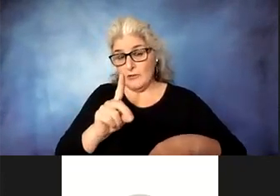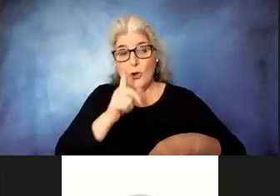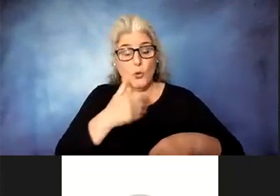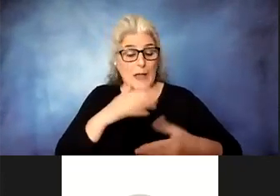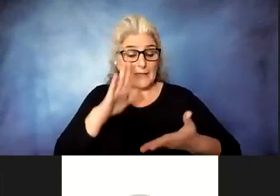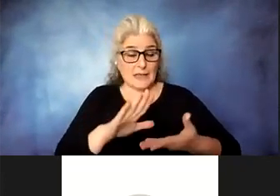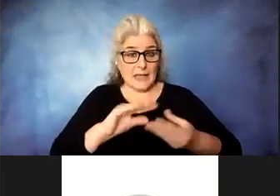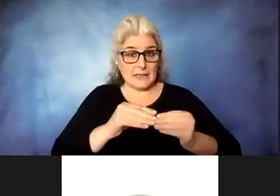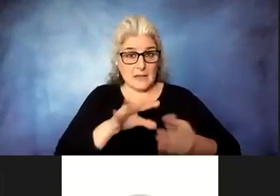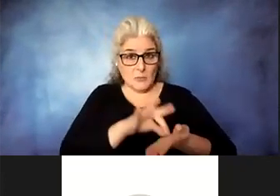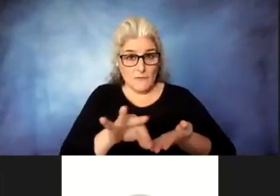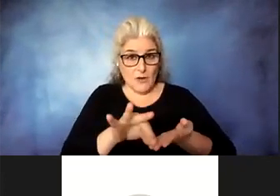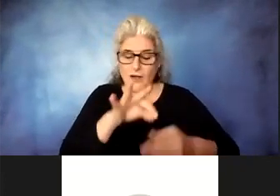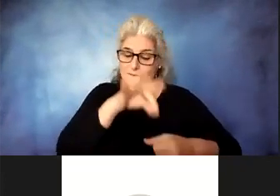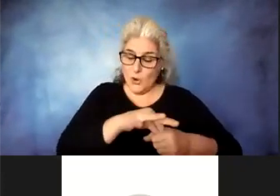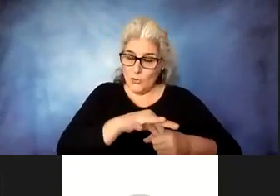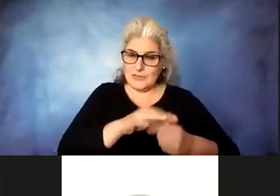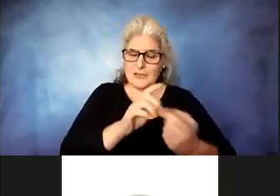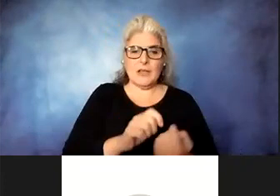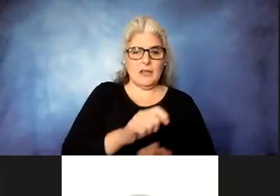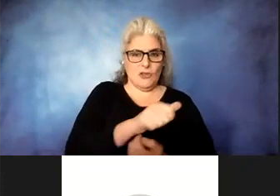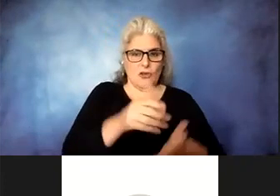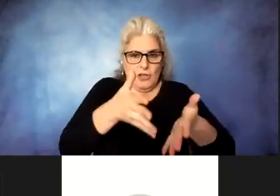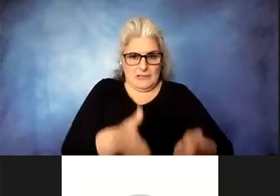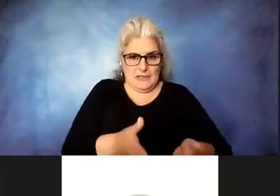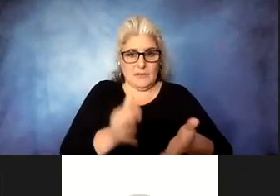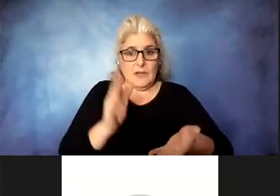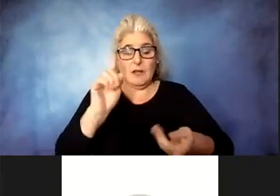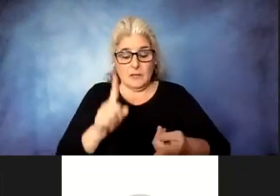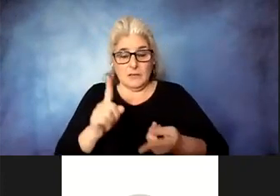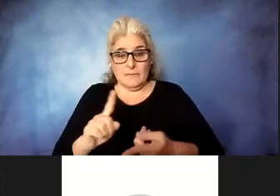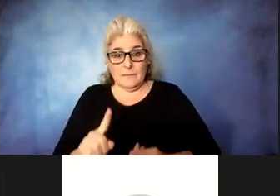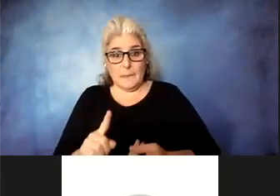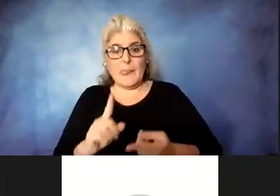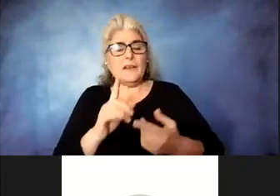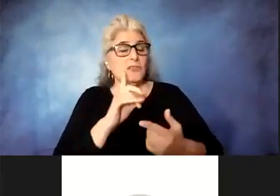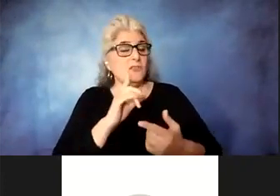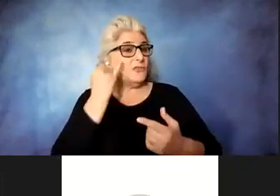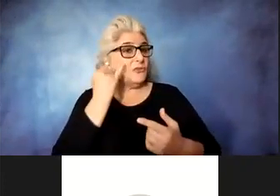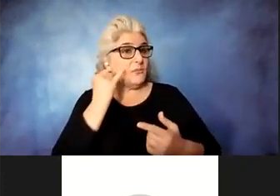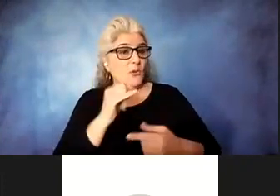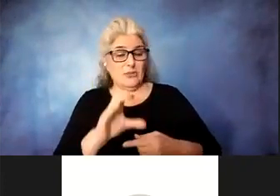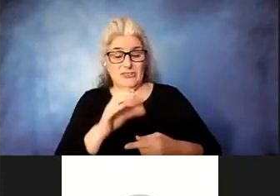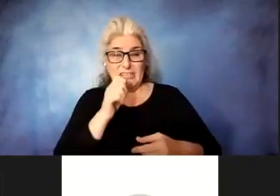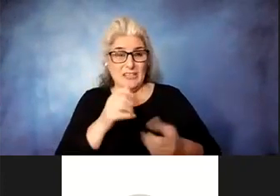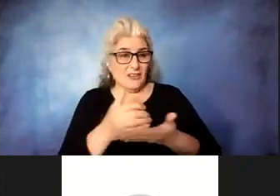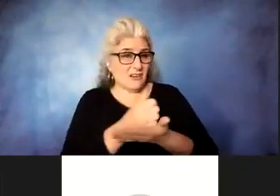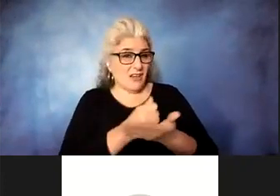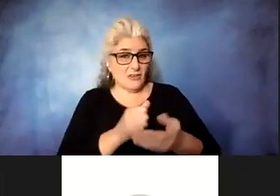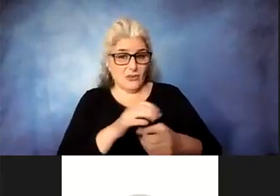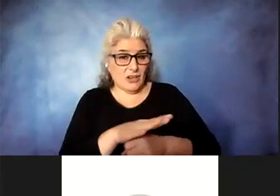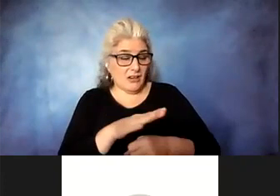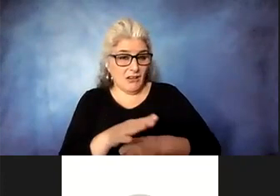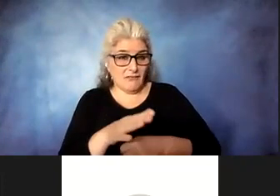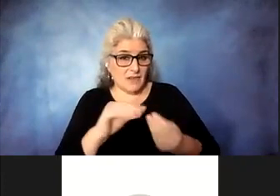second choice, as we know. Of the 3 remaining candidates, candidate C now has the fewest number of votes in this round with only 24% of the